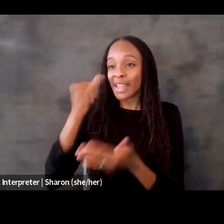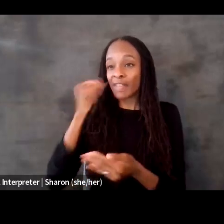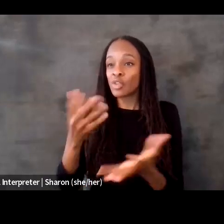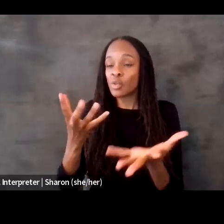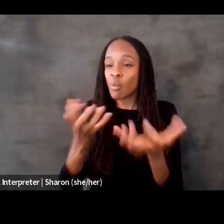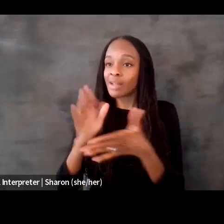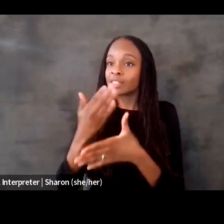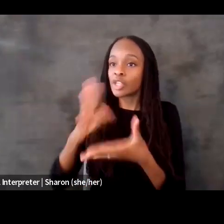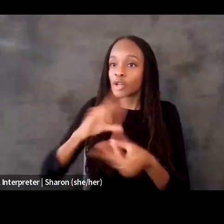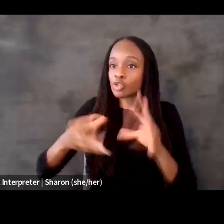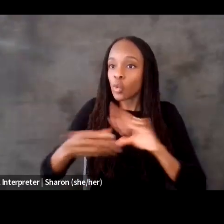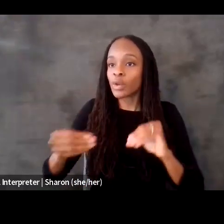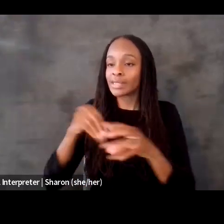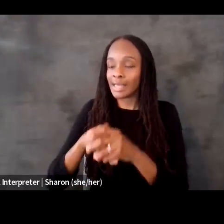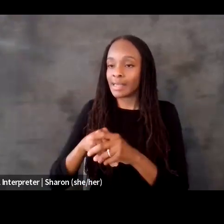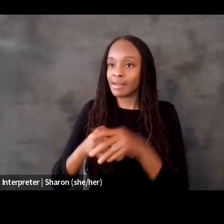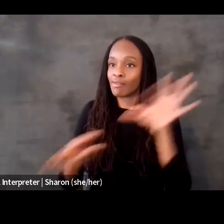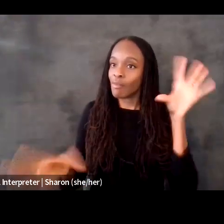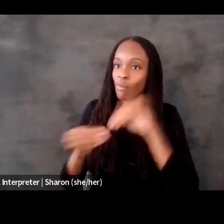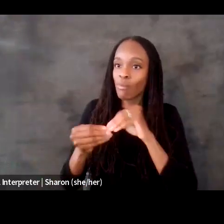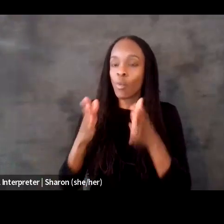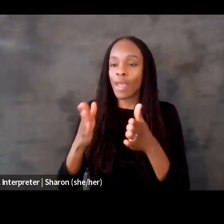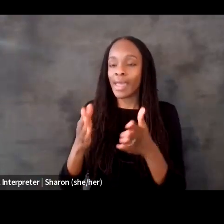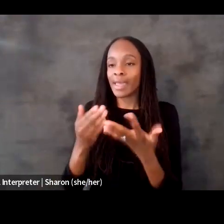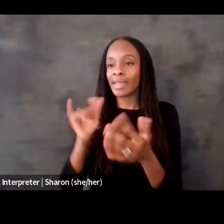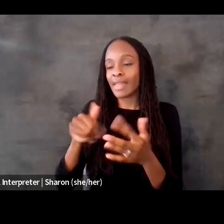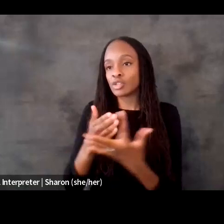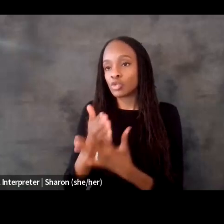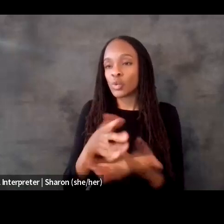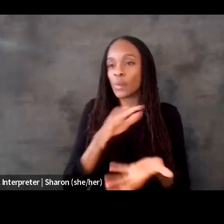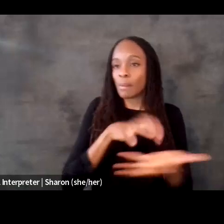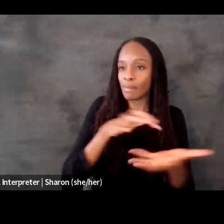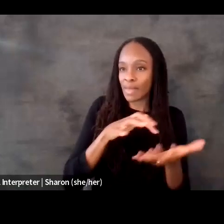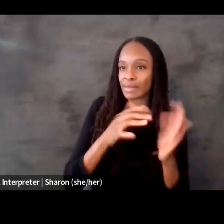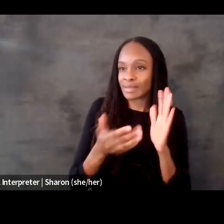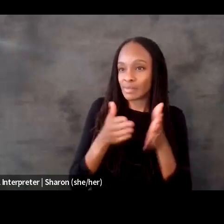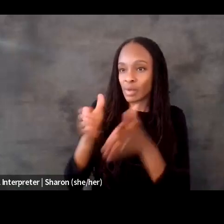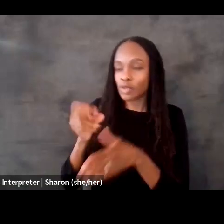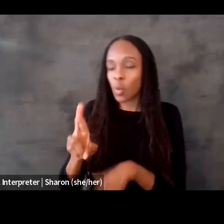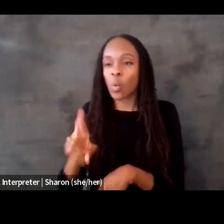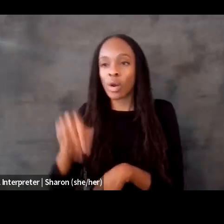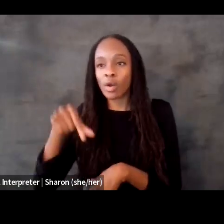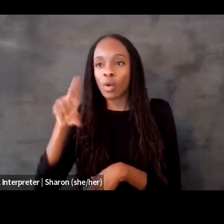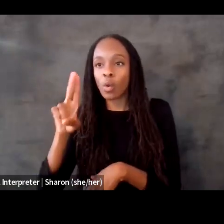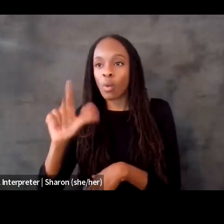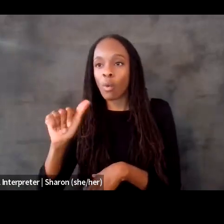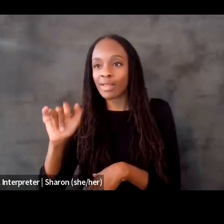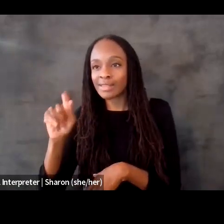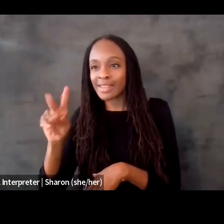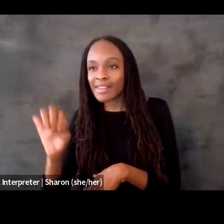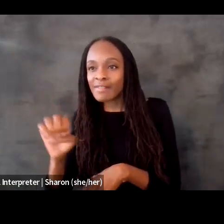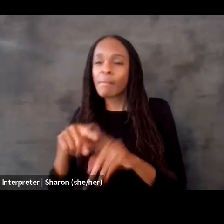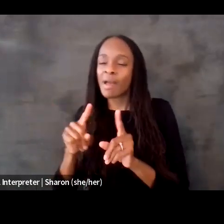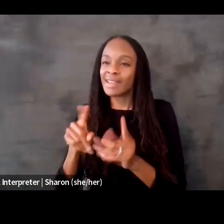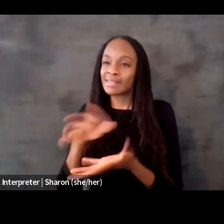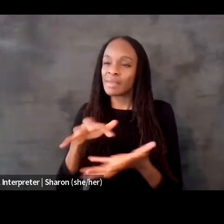in a comprehensive way, that usually is through qualitative or mixed methods. And there can be limitations there. And so I think, again,